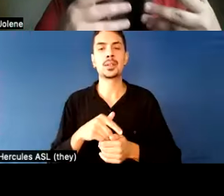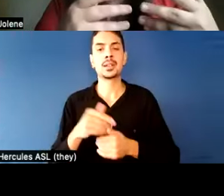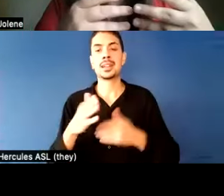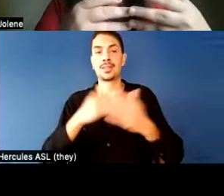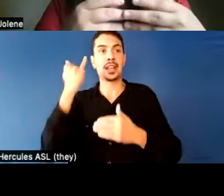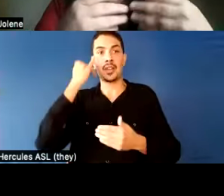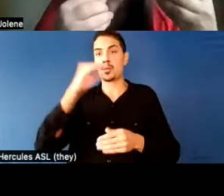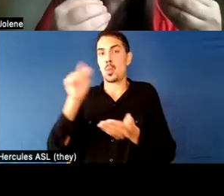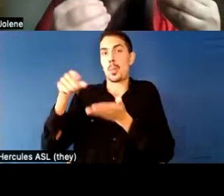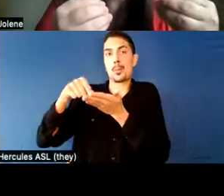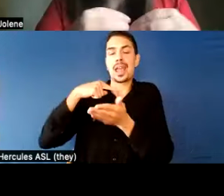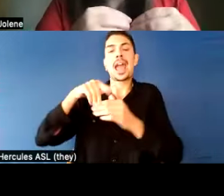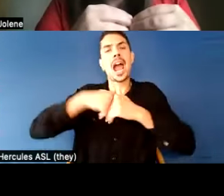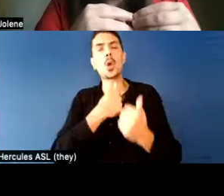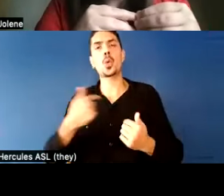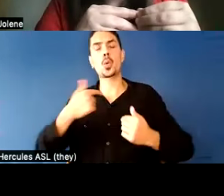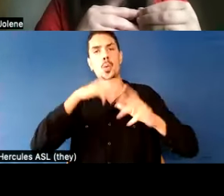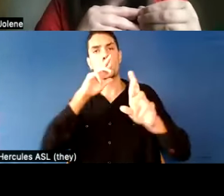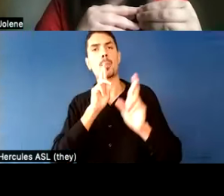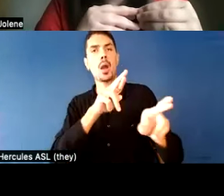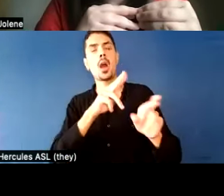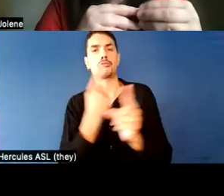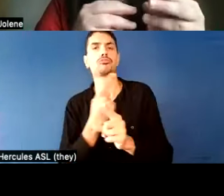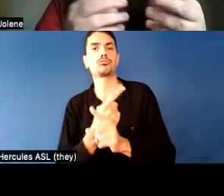What is our response, and how are we really